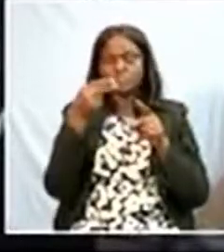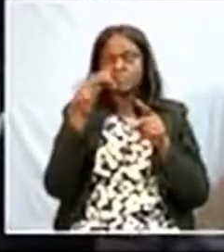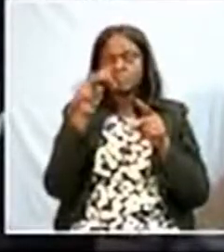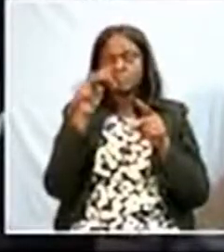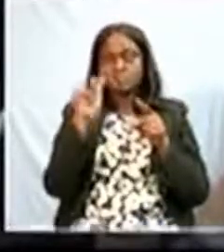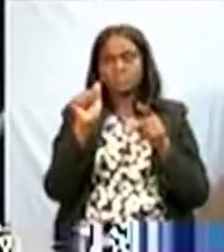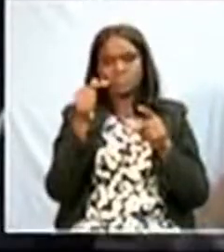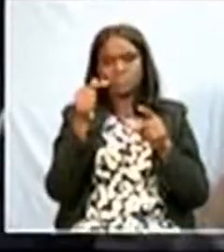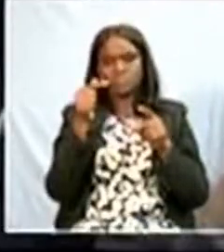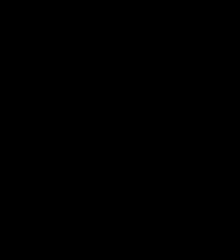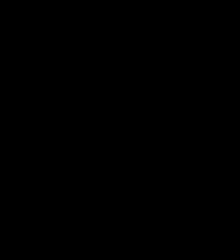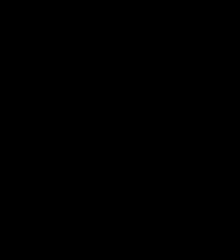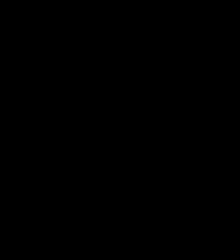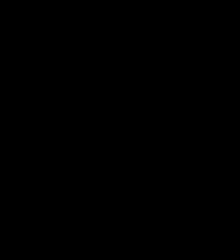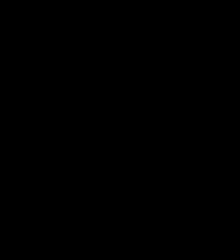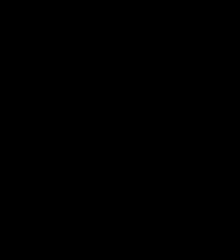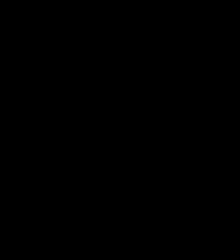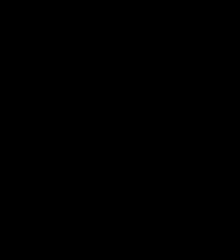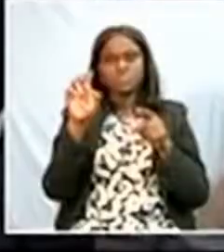on Mulenga,